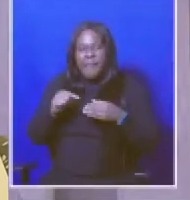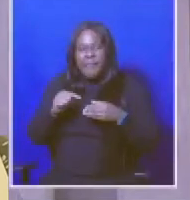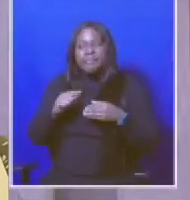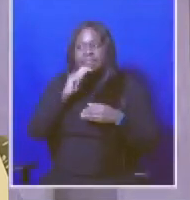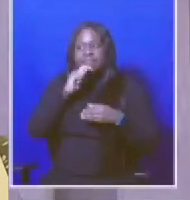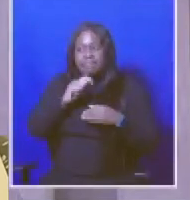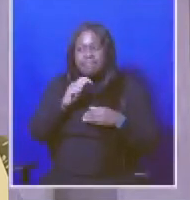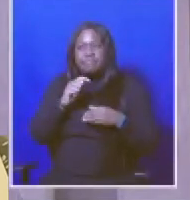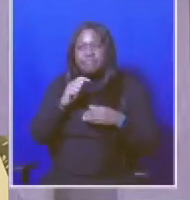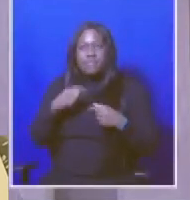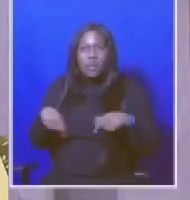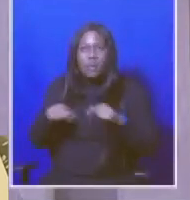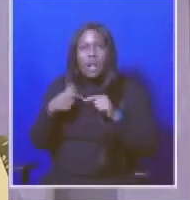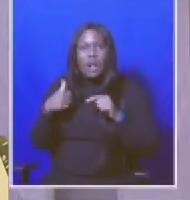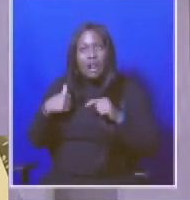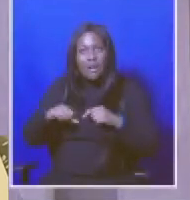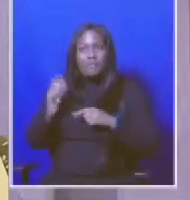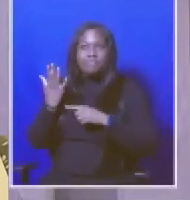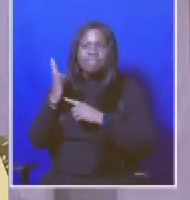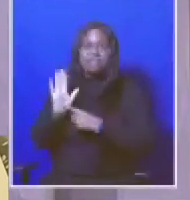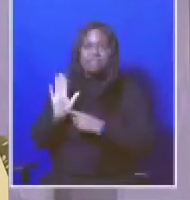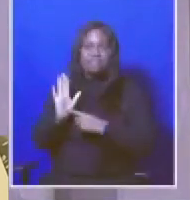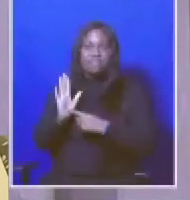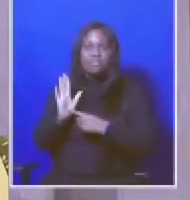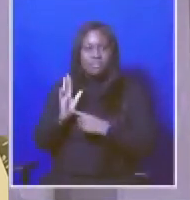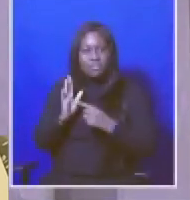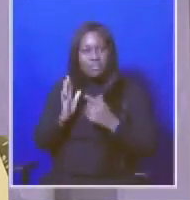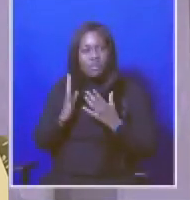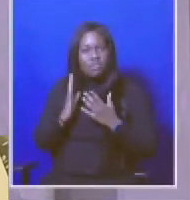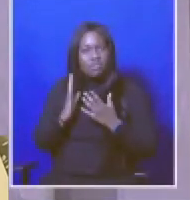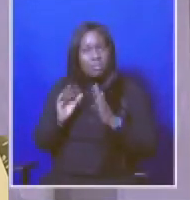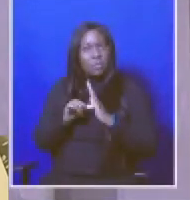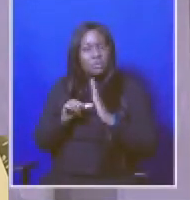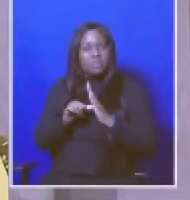that people do access land